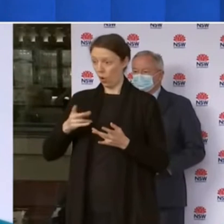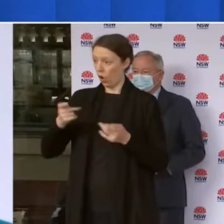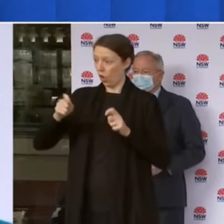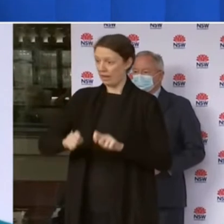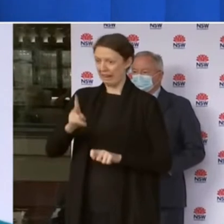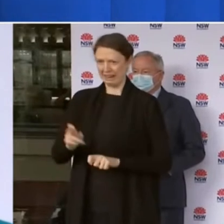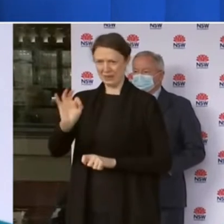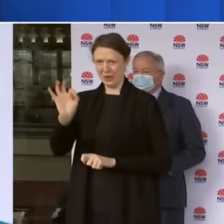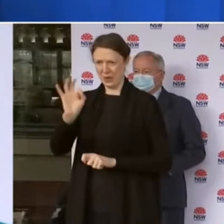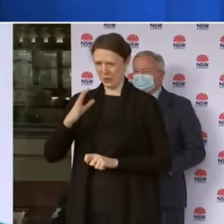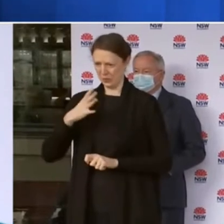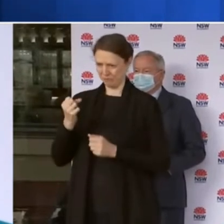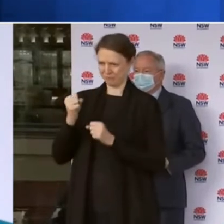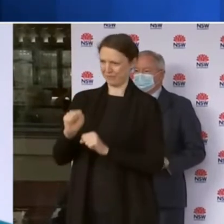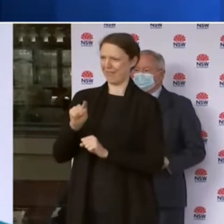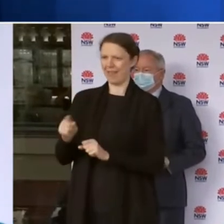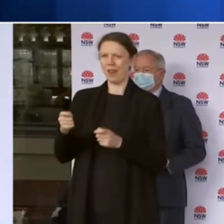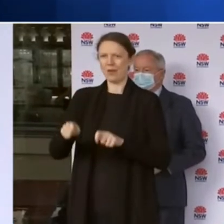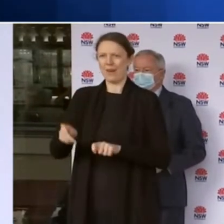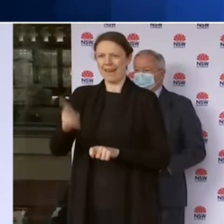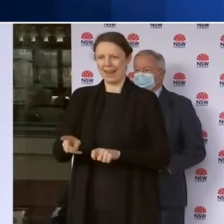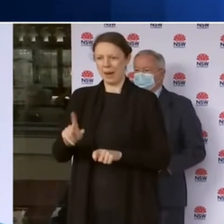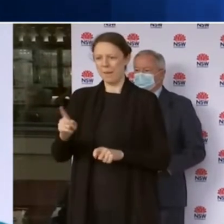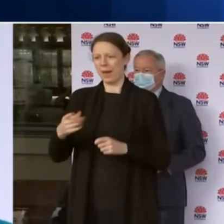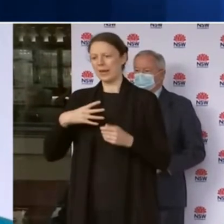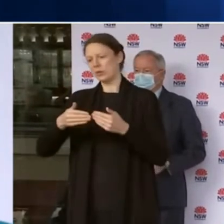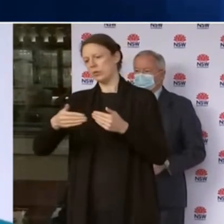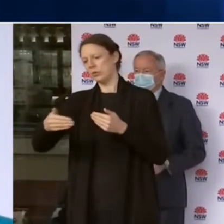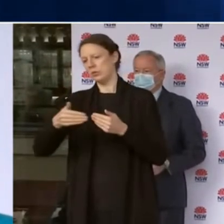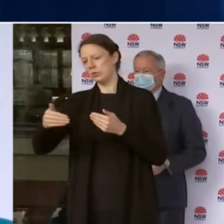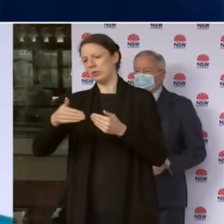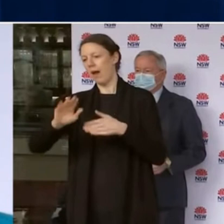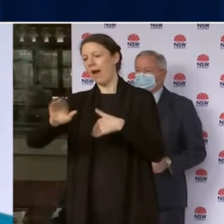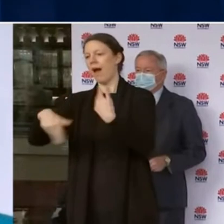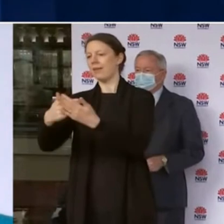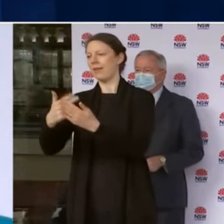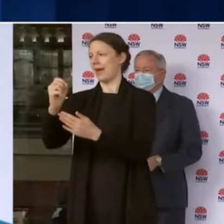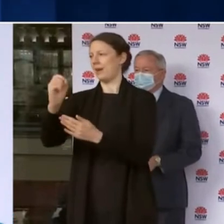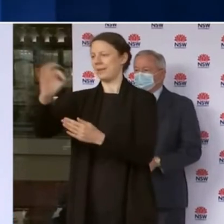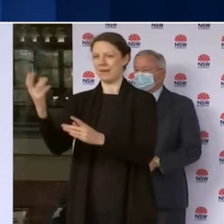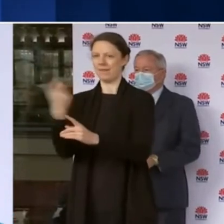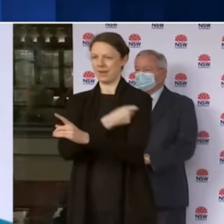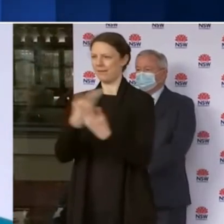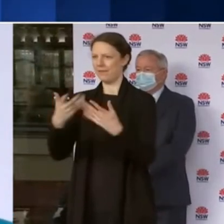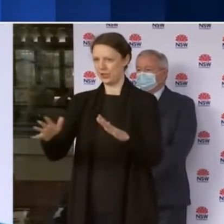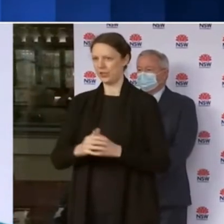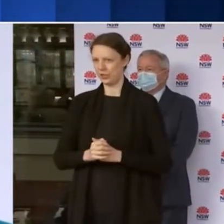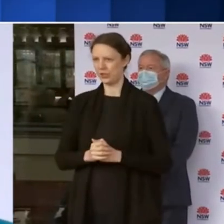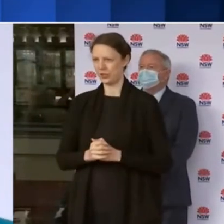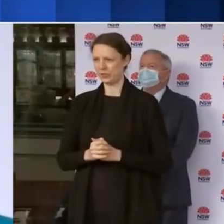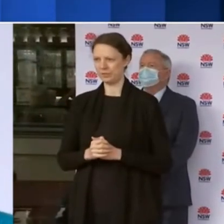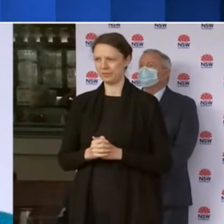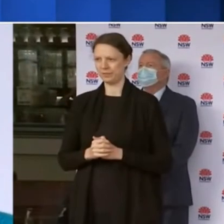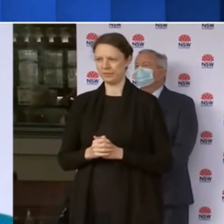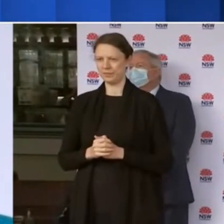So that's the first issue. What does life look like when we come out of this lockdown until around 80% of our population is vaccinated? That's